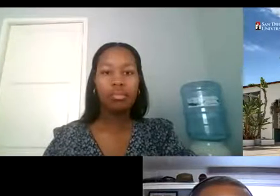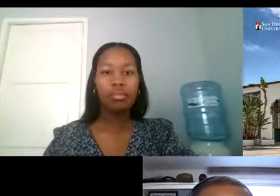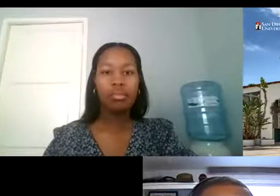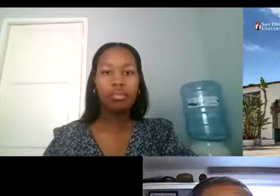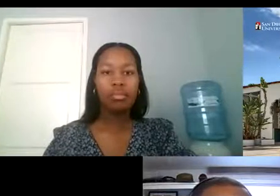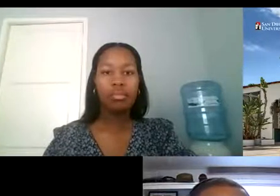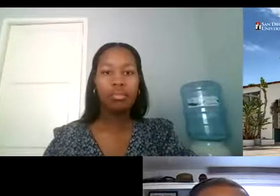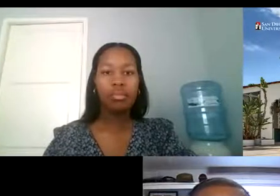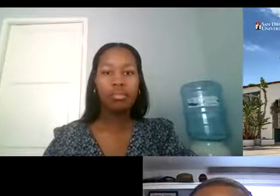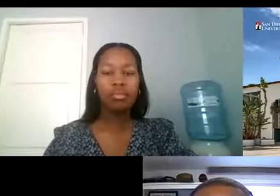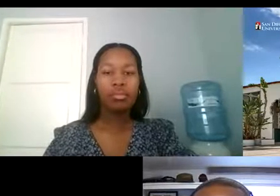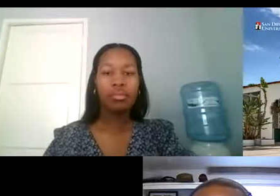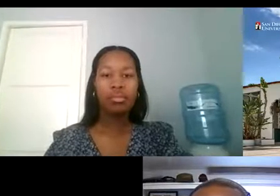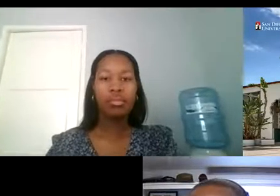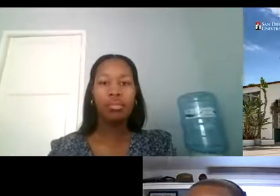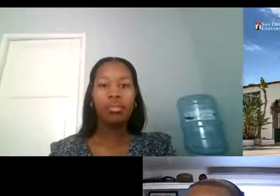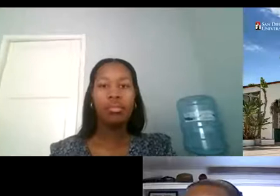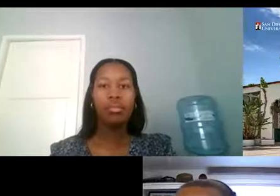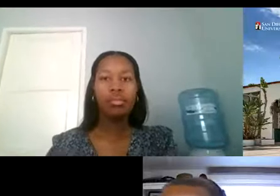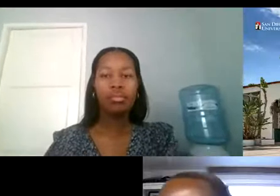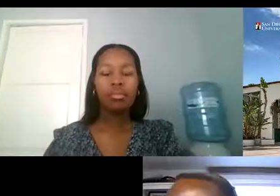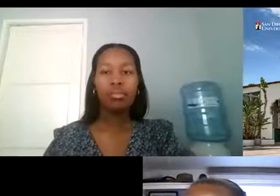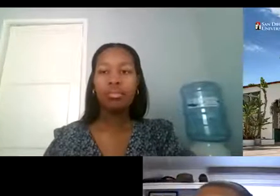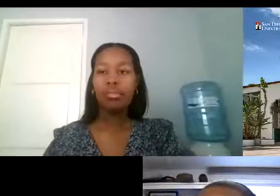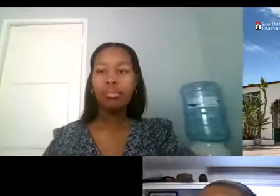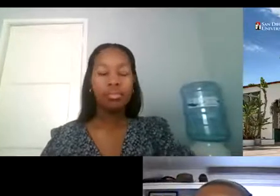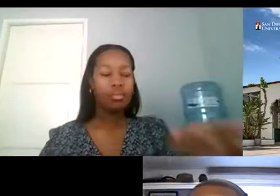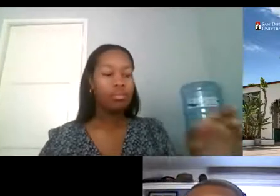give me 1 second to figure this out.